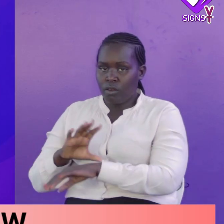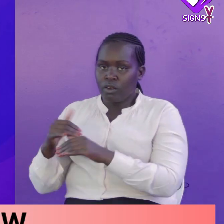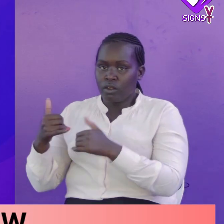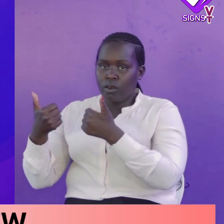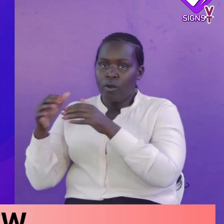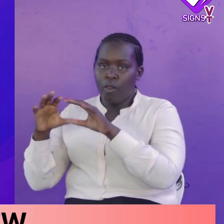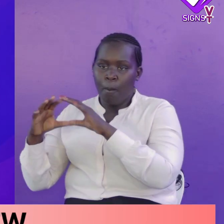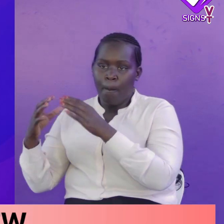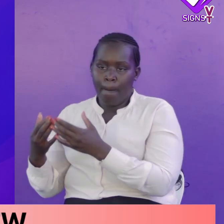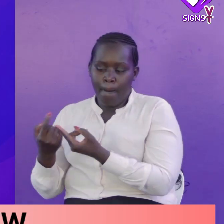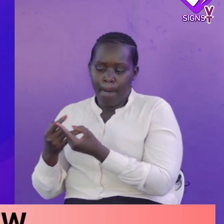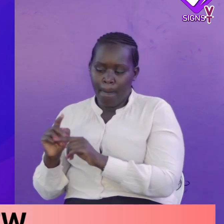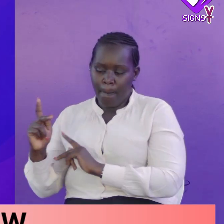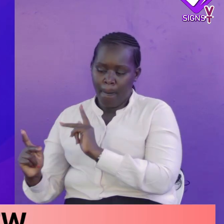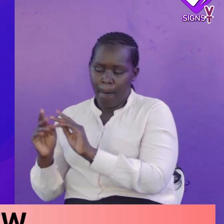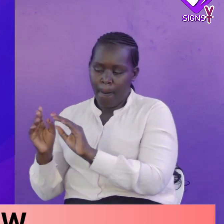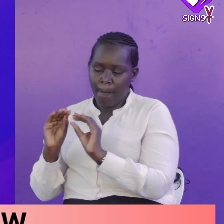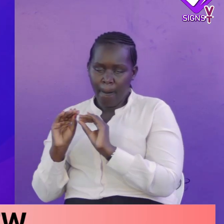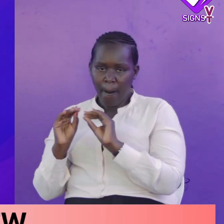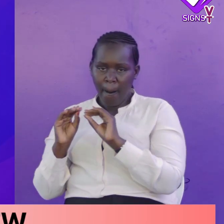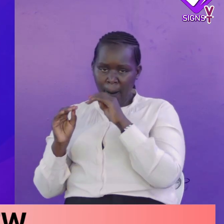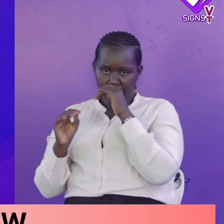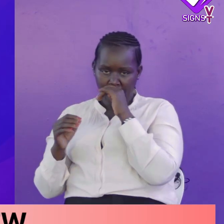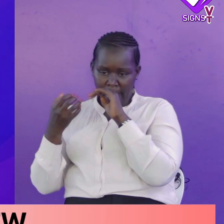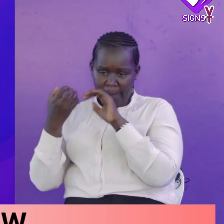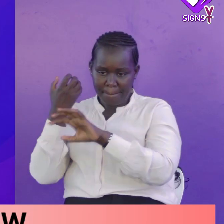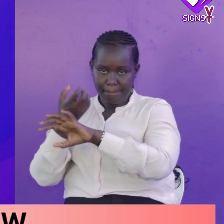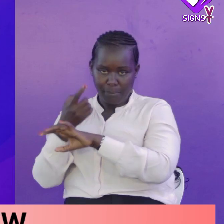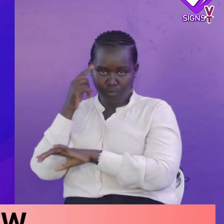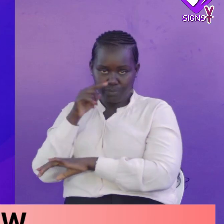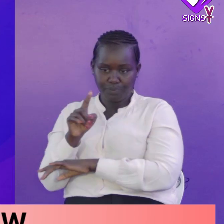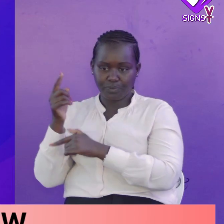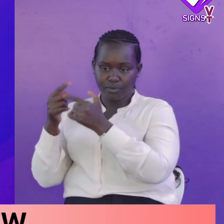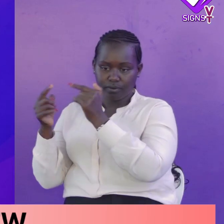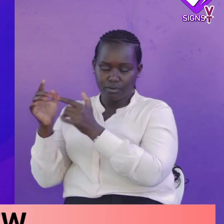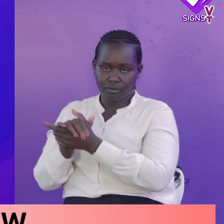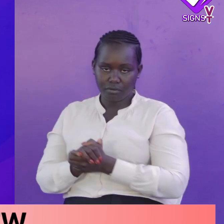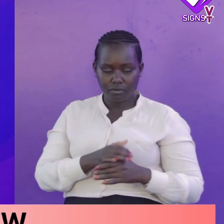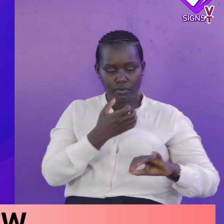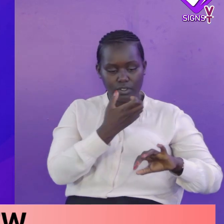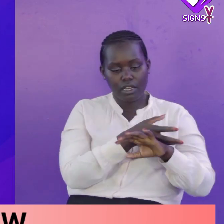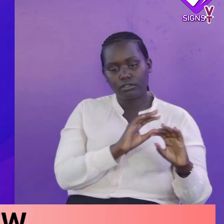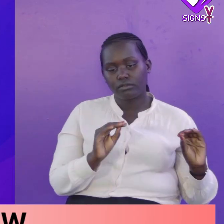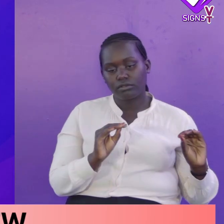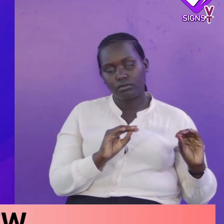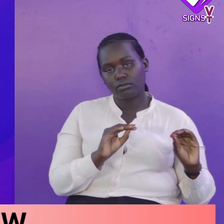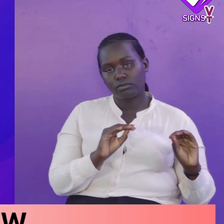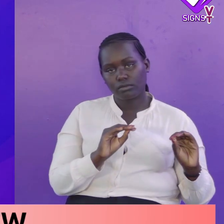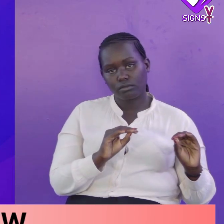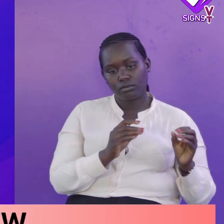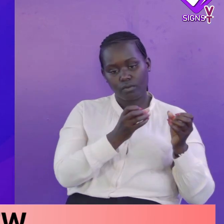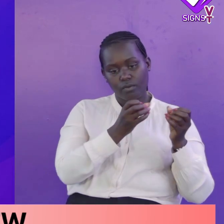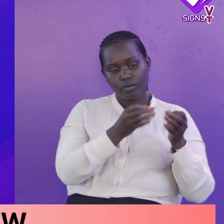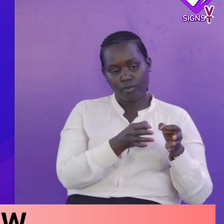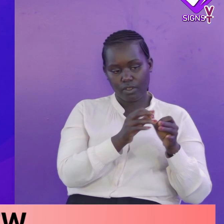play progressive football. Or were Burnley so hard for you to beat? They were not so hard. Yeah. If